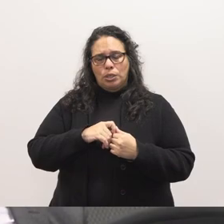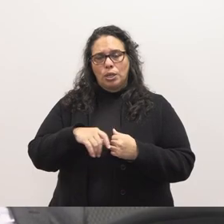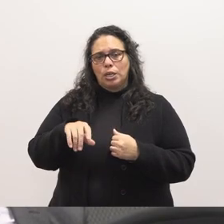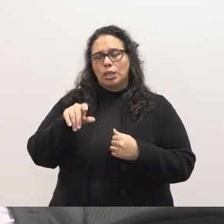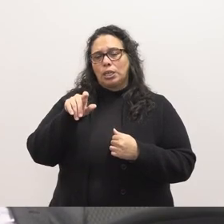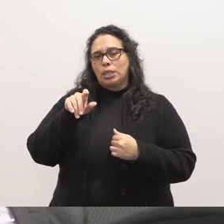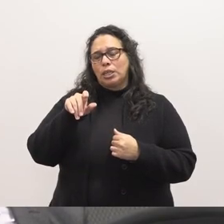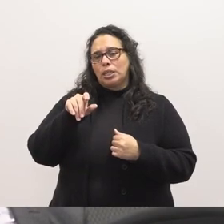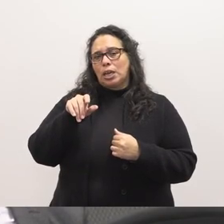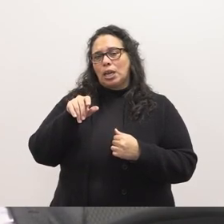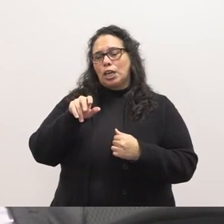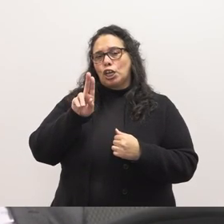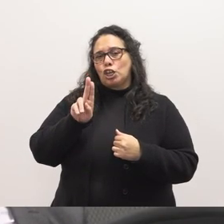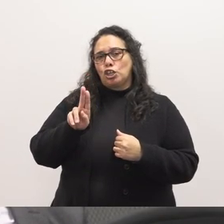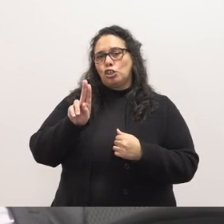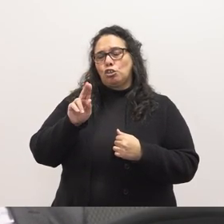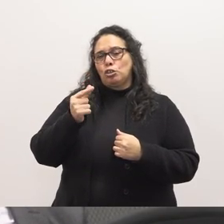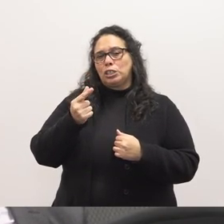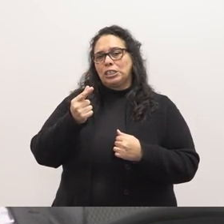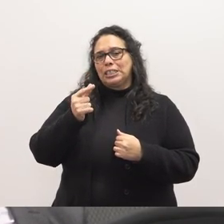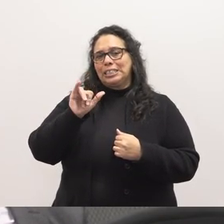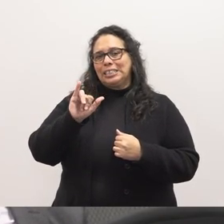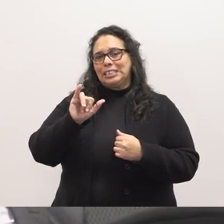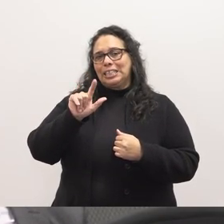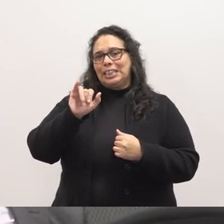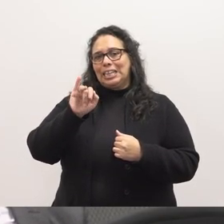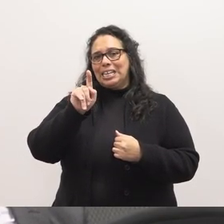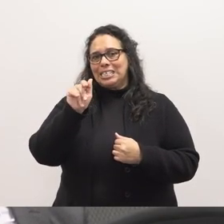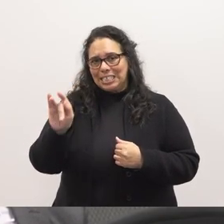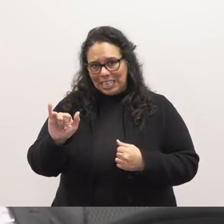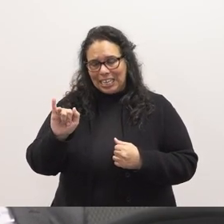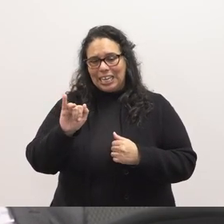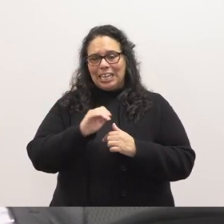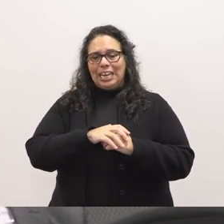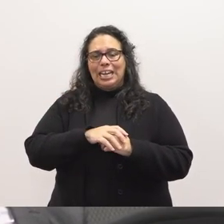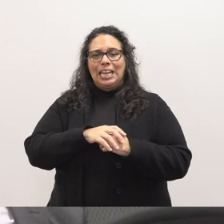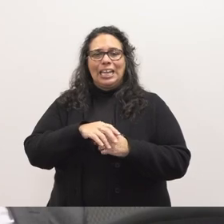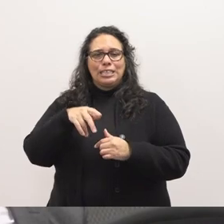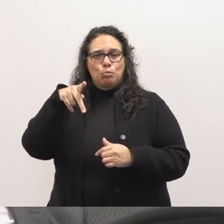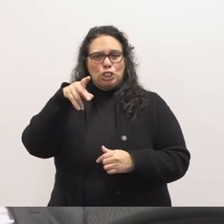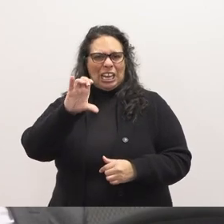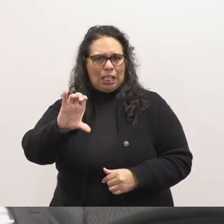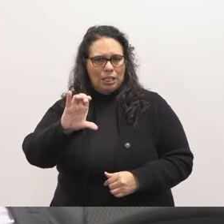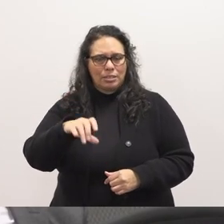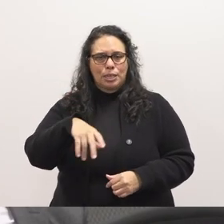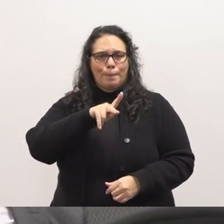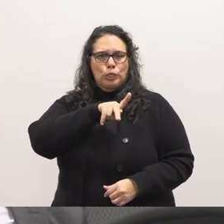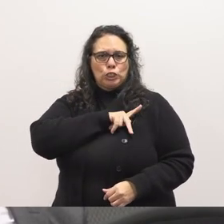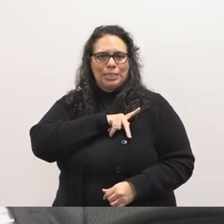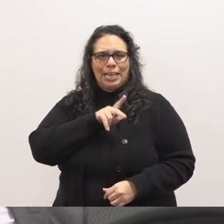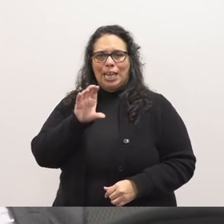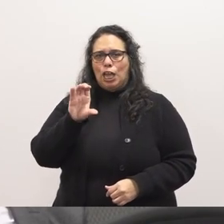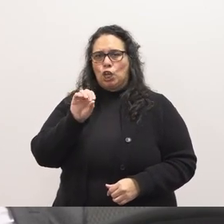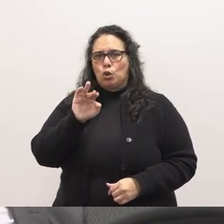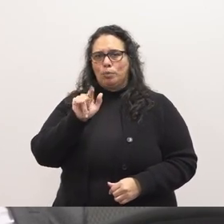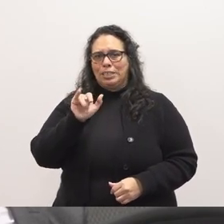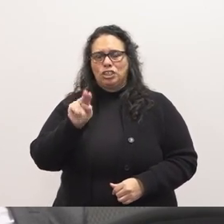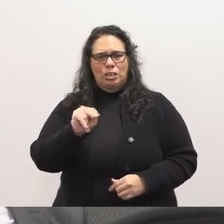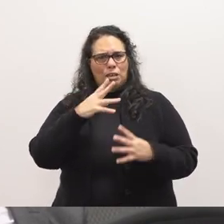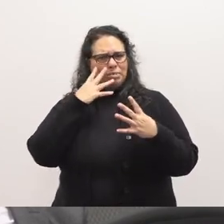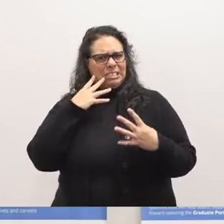He's really loved being on the Personnel Commission, and I'm sorry to see, if not for a few points, him not going back. So thank